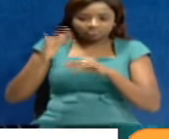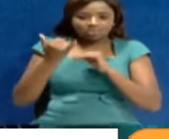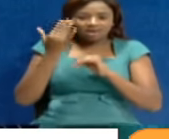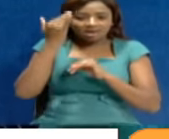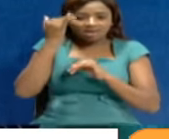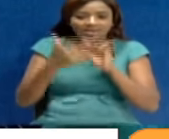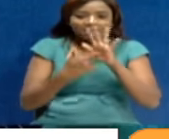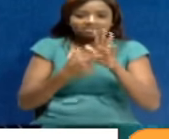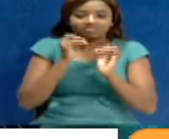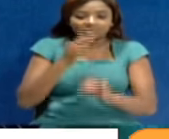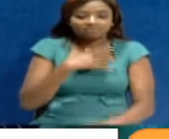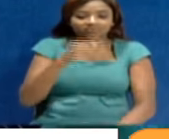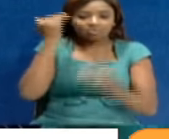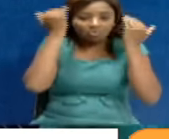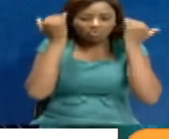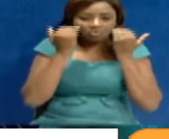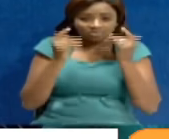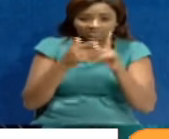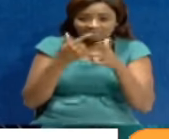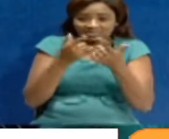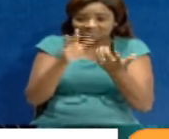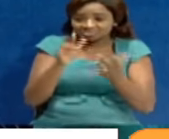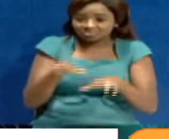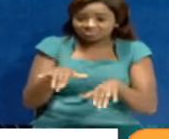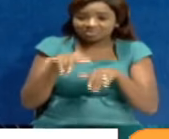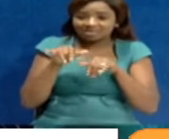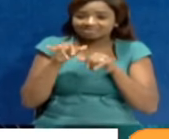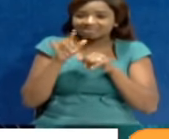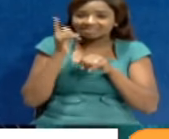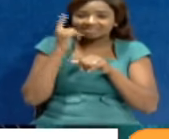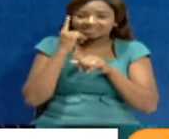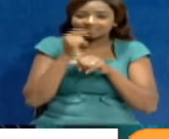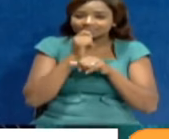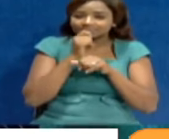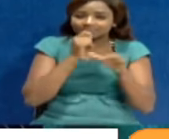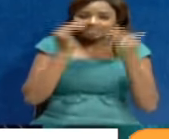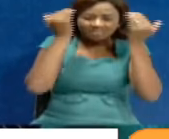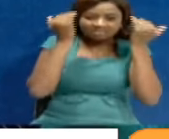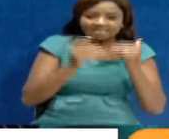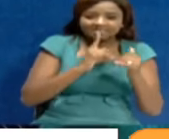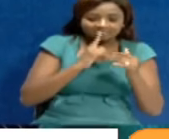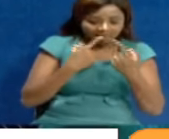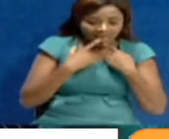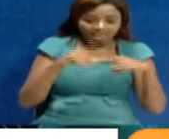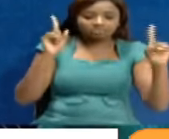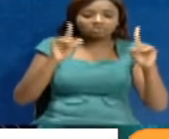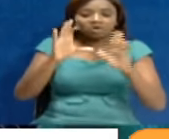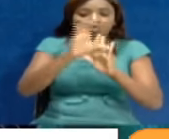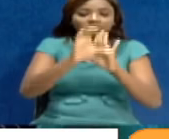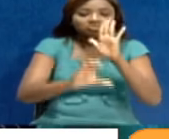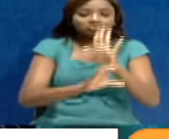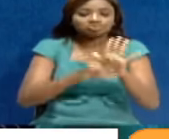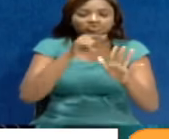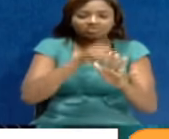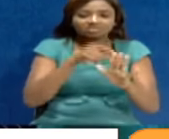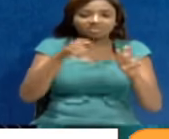court and you extract a judgment that says the Constitution has been violated, as a